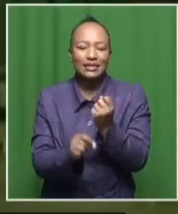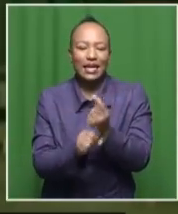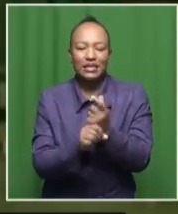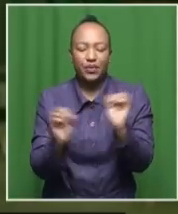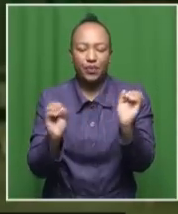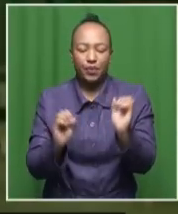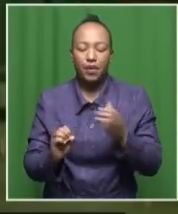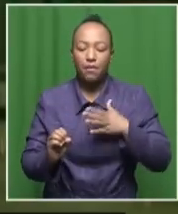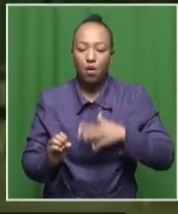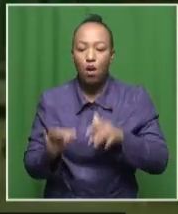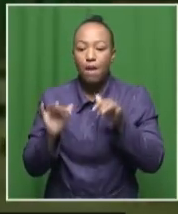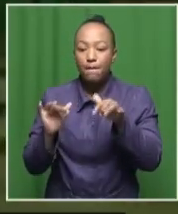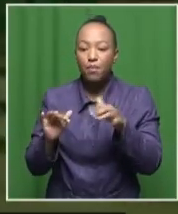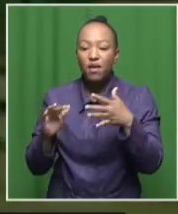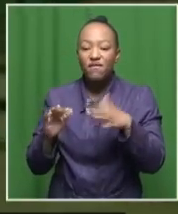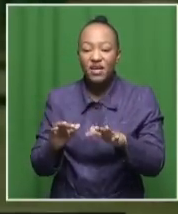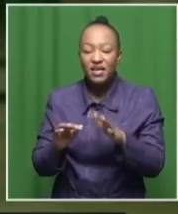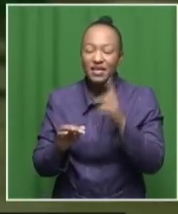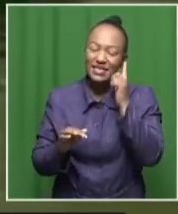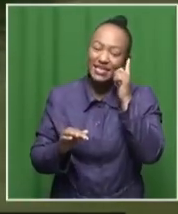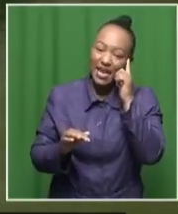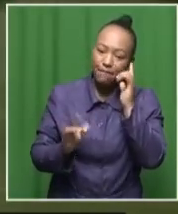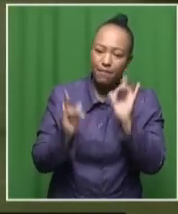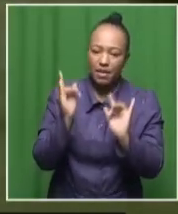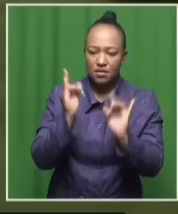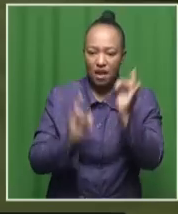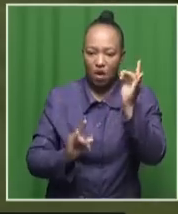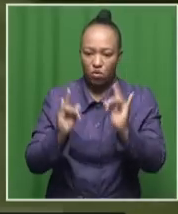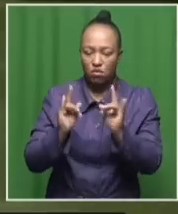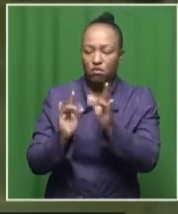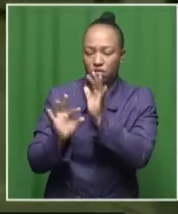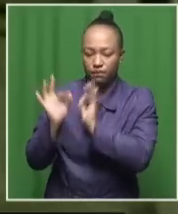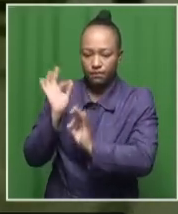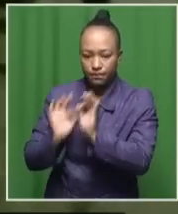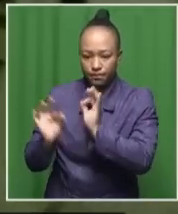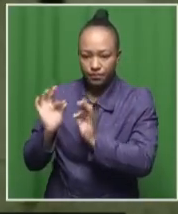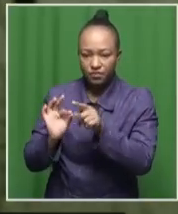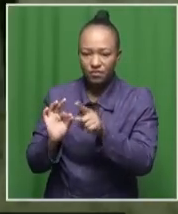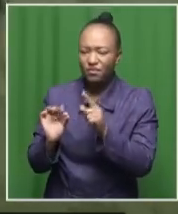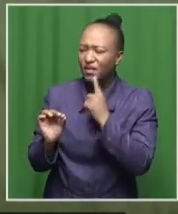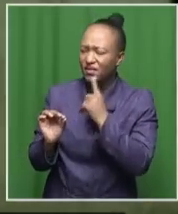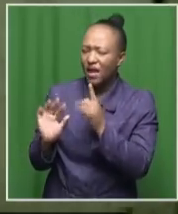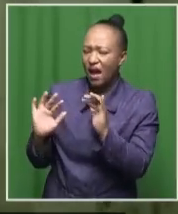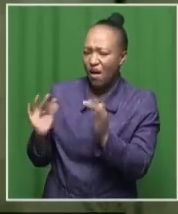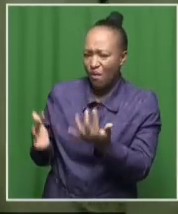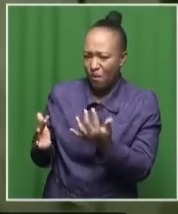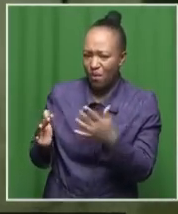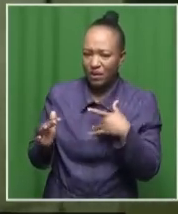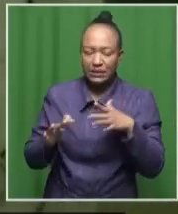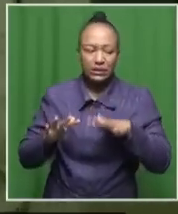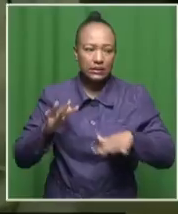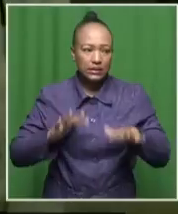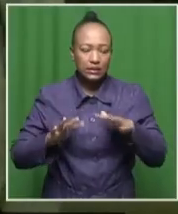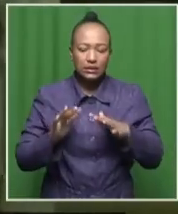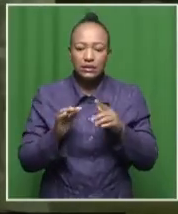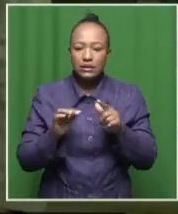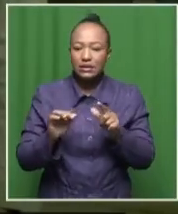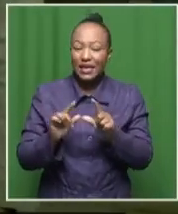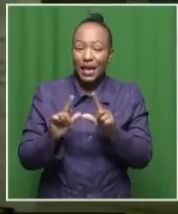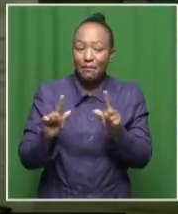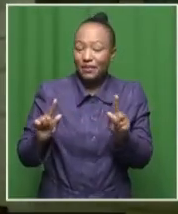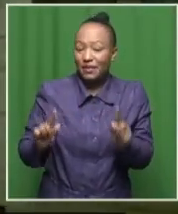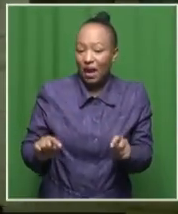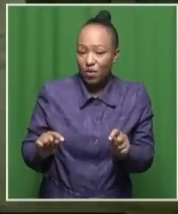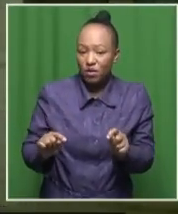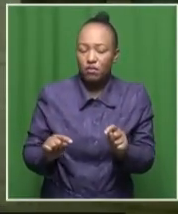one of the people who slept in town overnight to talk to us about how they got to be stranded in the city of Cape Town. Budi, we're